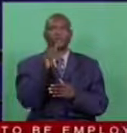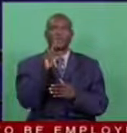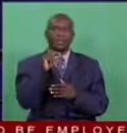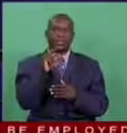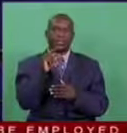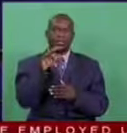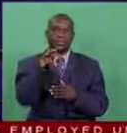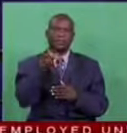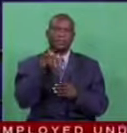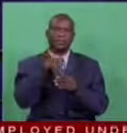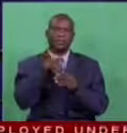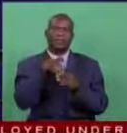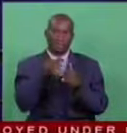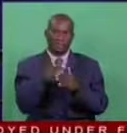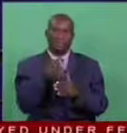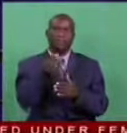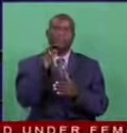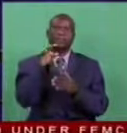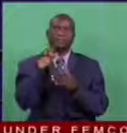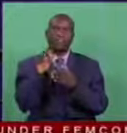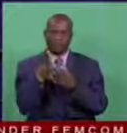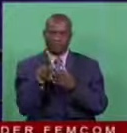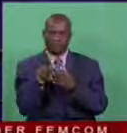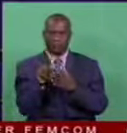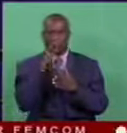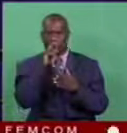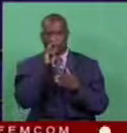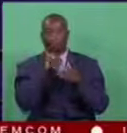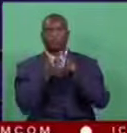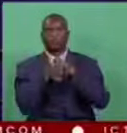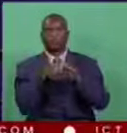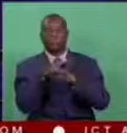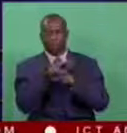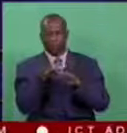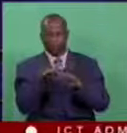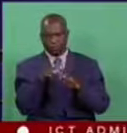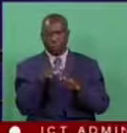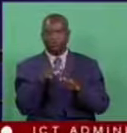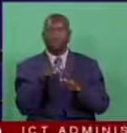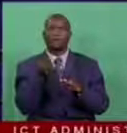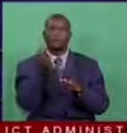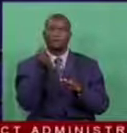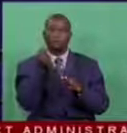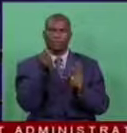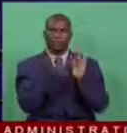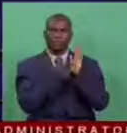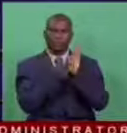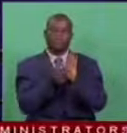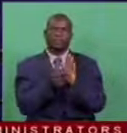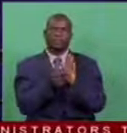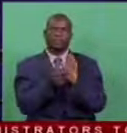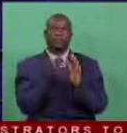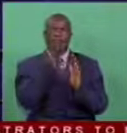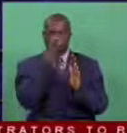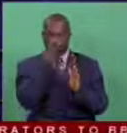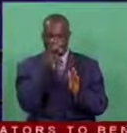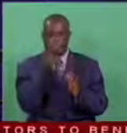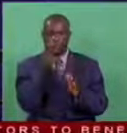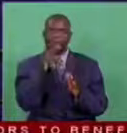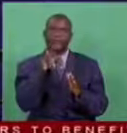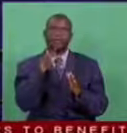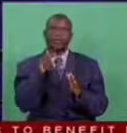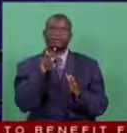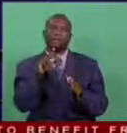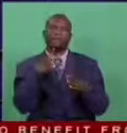of South Africa when they were fighting against apartheid. These are just a few examples to show the very reason for the existence of the United